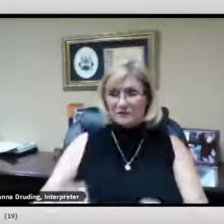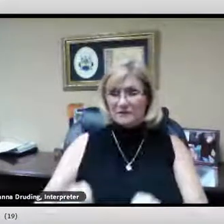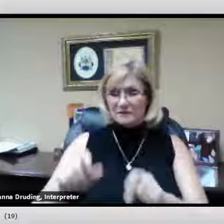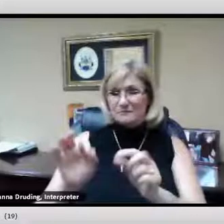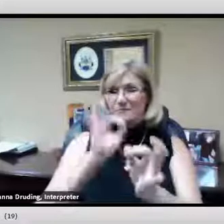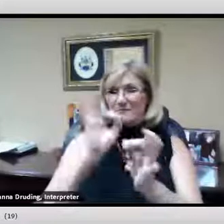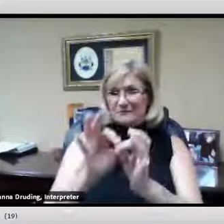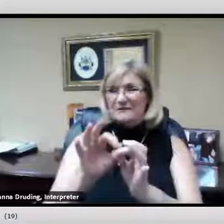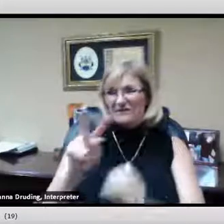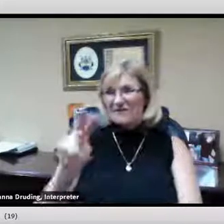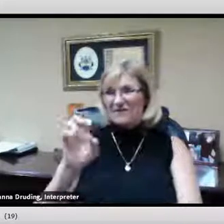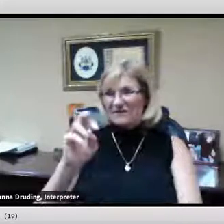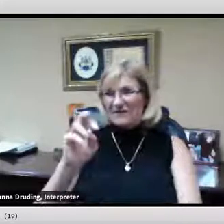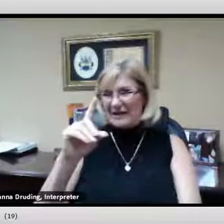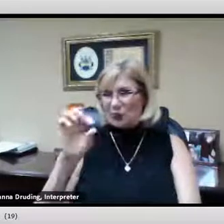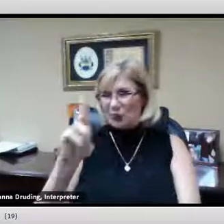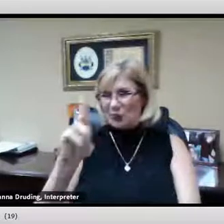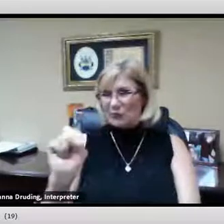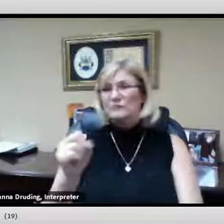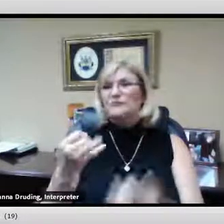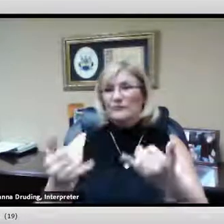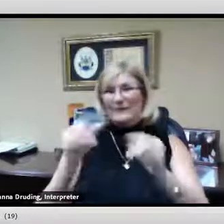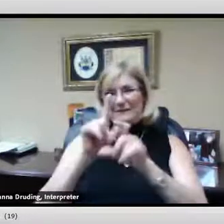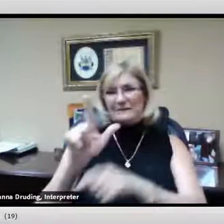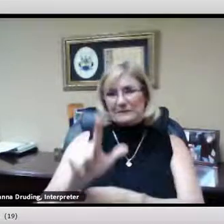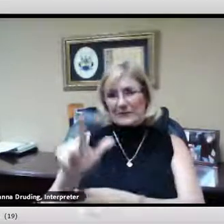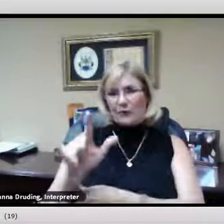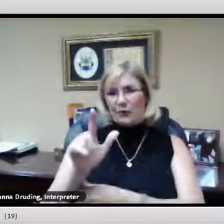would absolutely be involved in that.